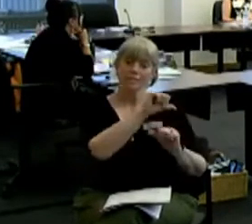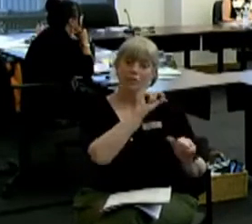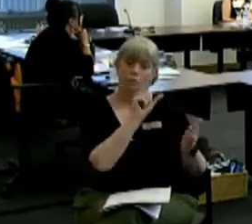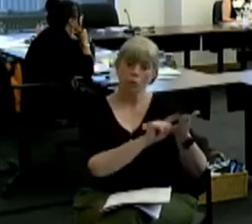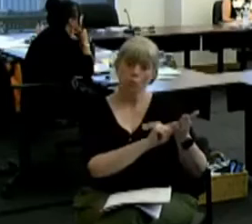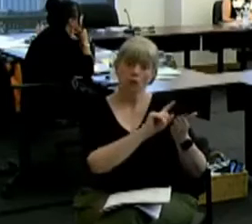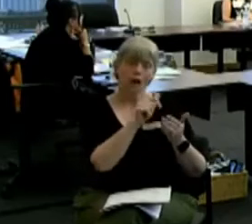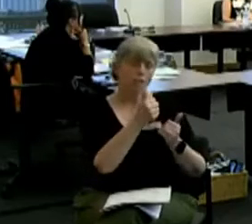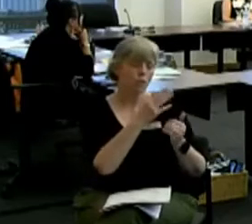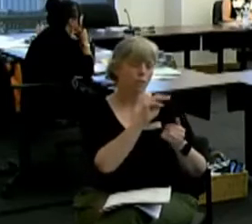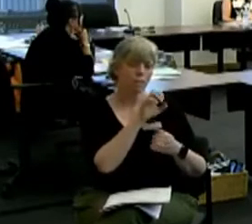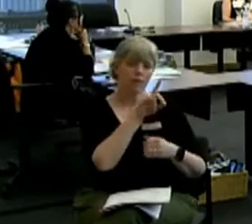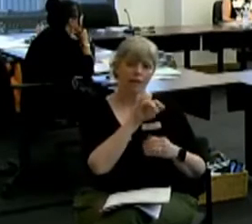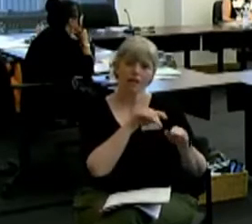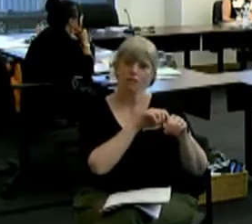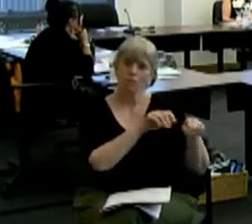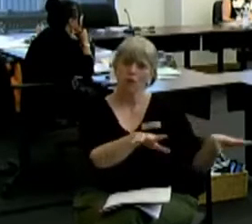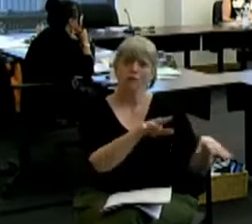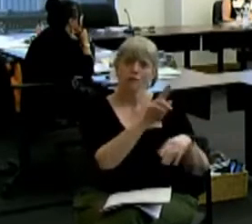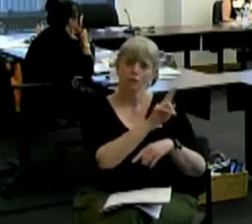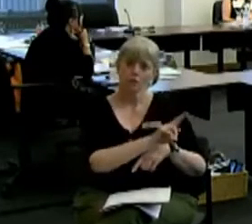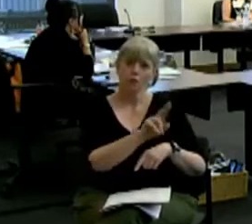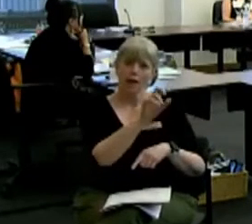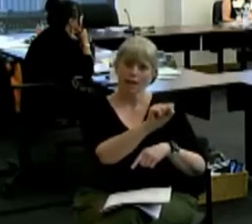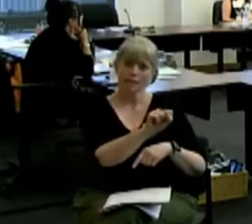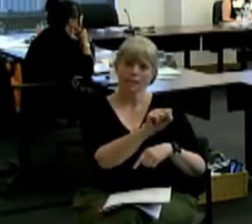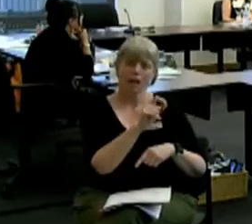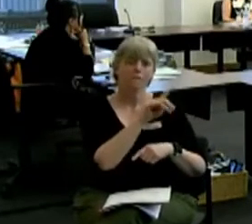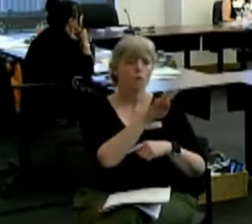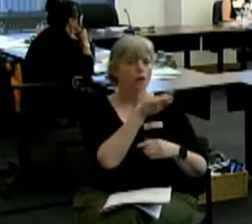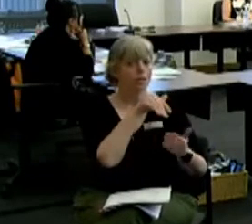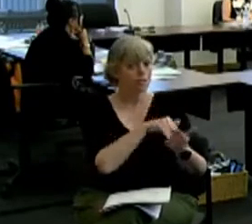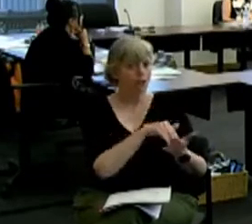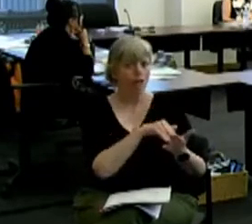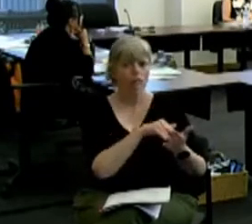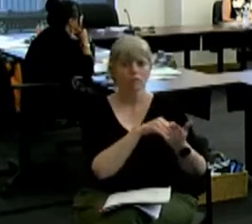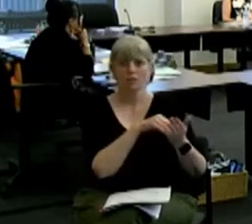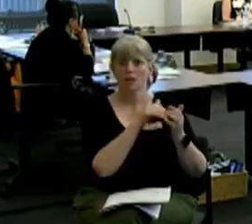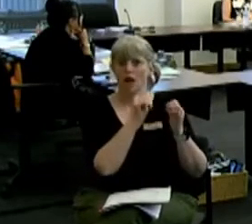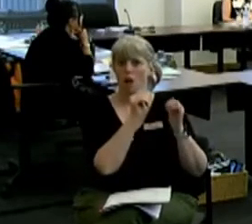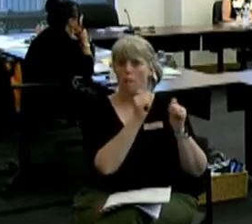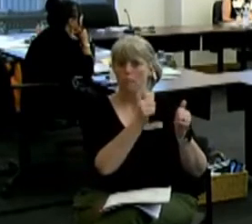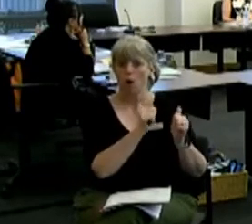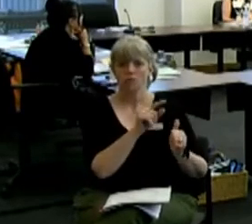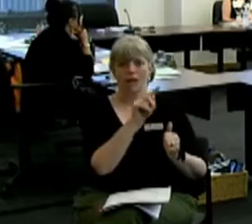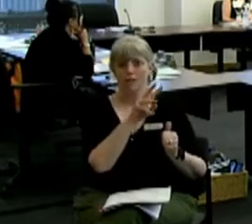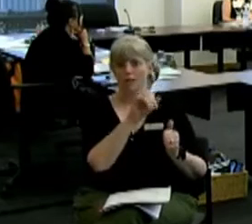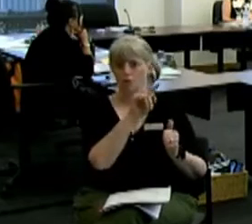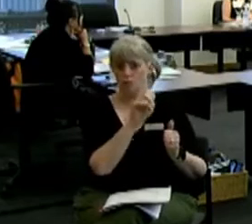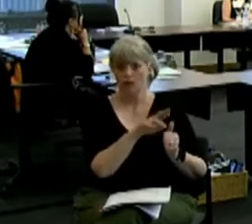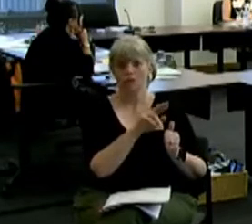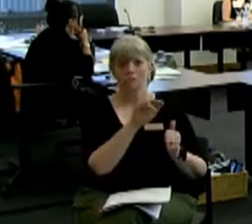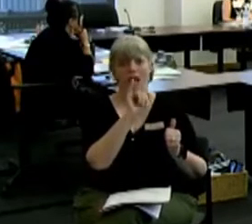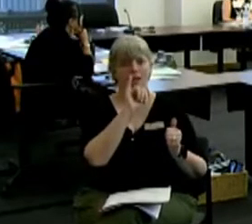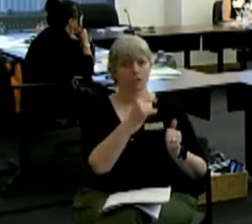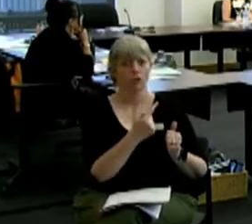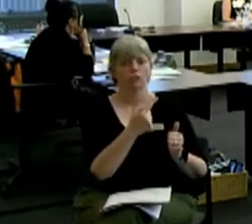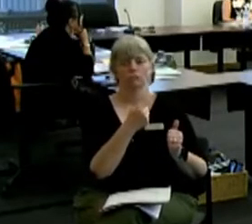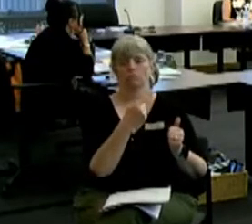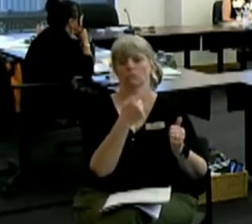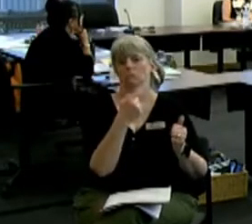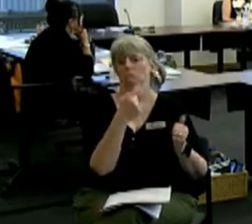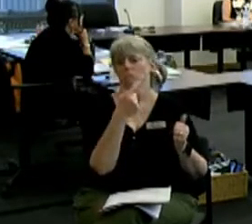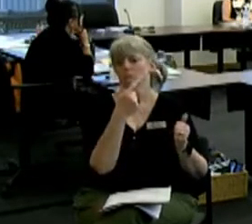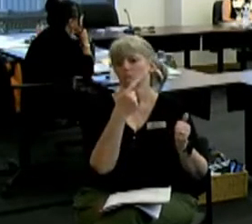online, other media throughout the U.S. during April. They had over 4,000 posts on Twitter, IG, Instagram,